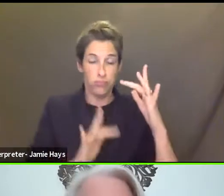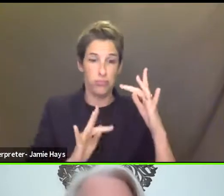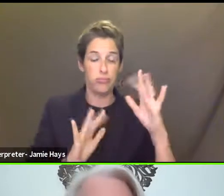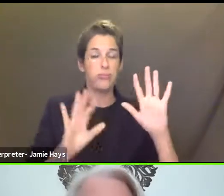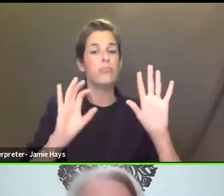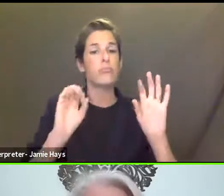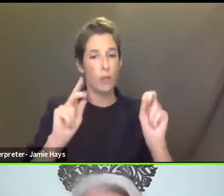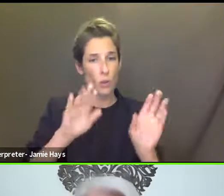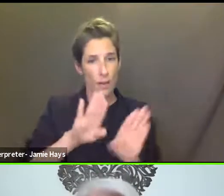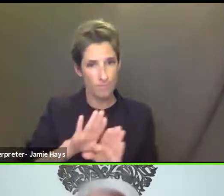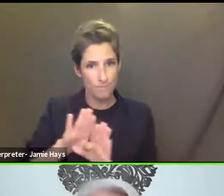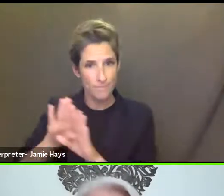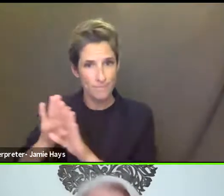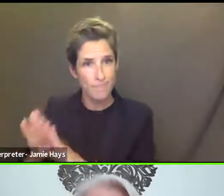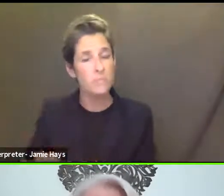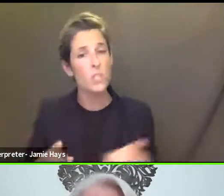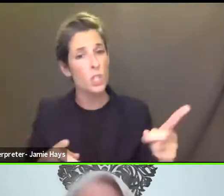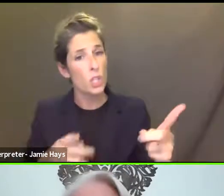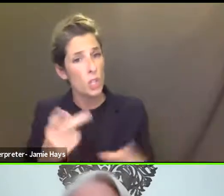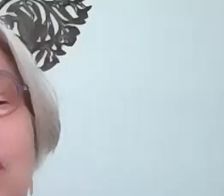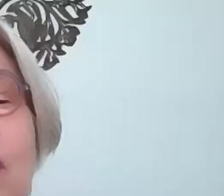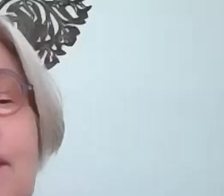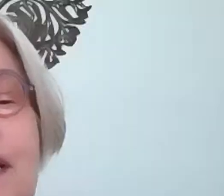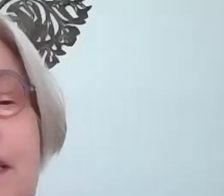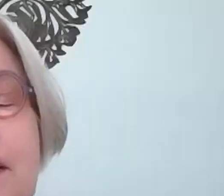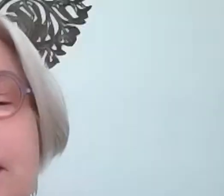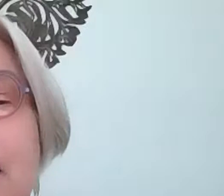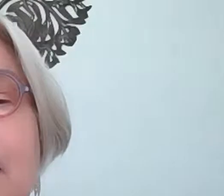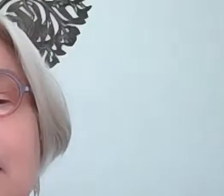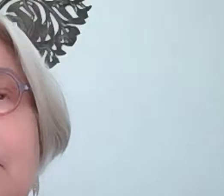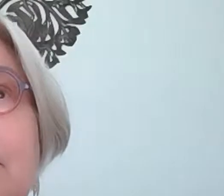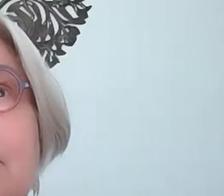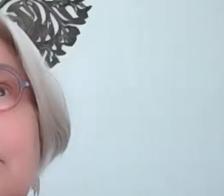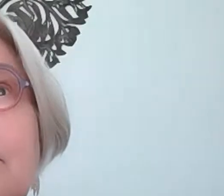Prahlad and Karen would like to comment a bit on this